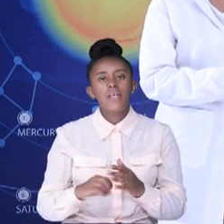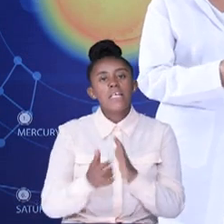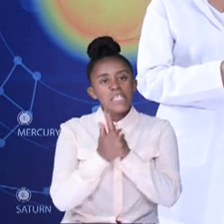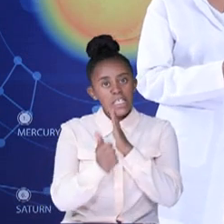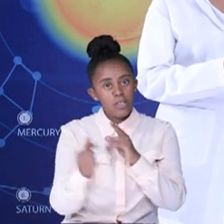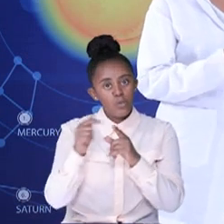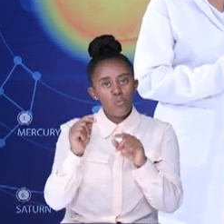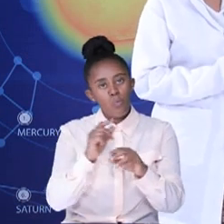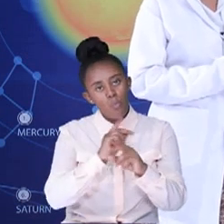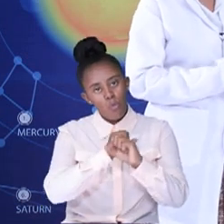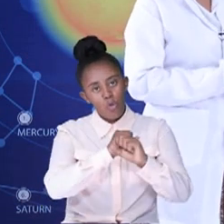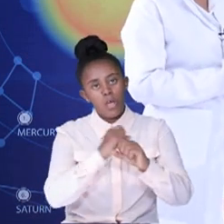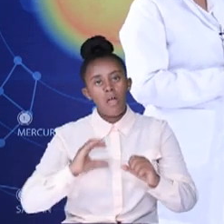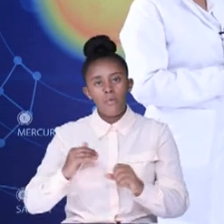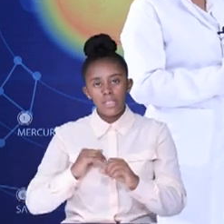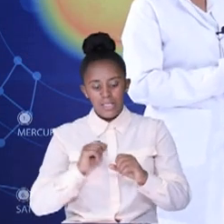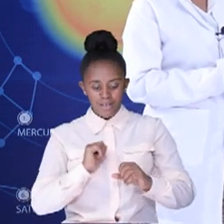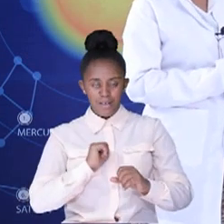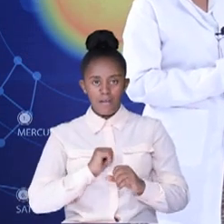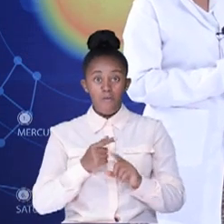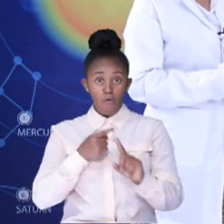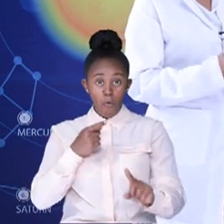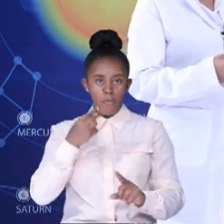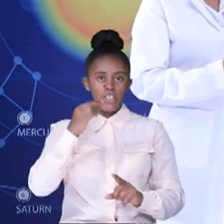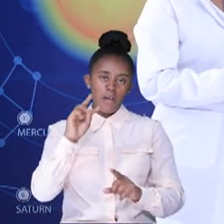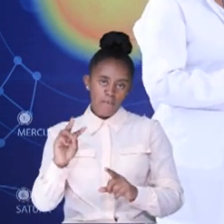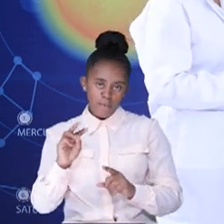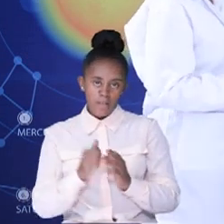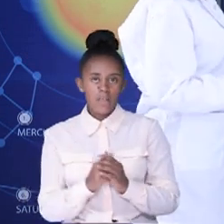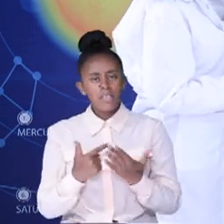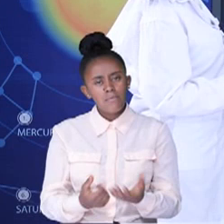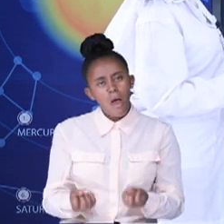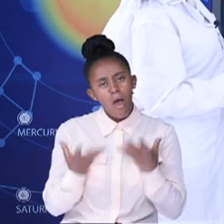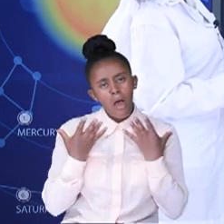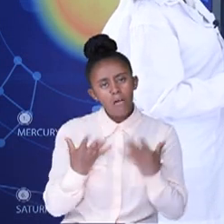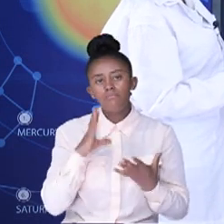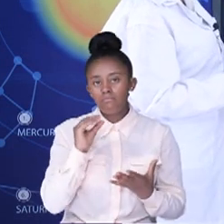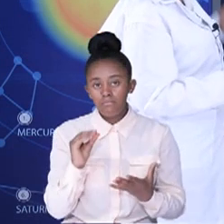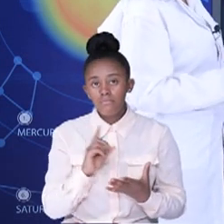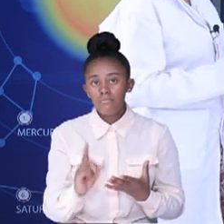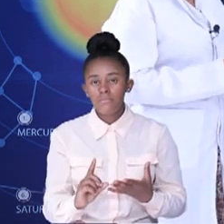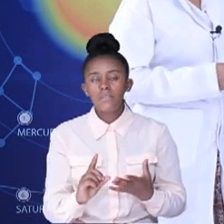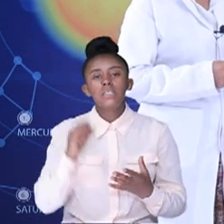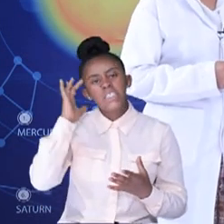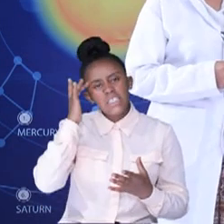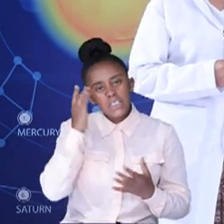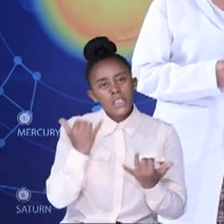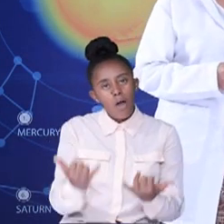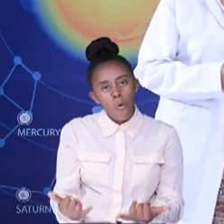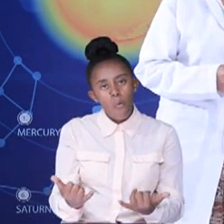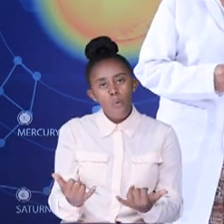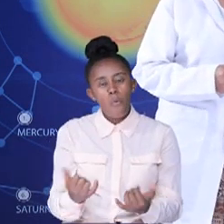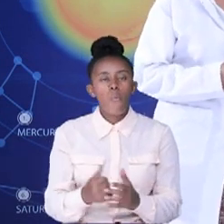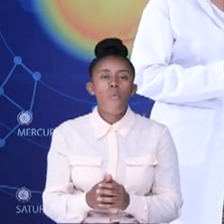skills to protect ourselves from HIV. If you say this much about the disease, now